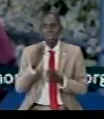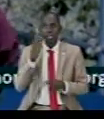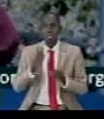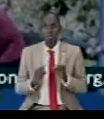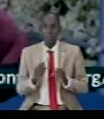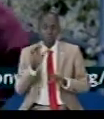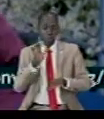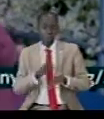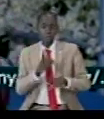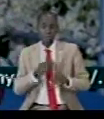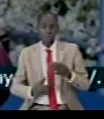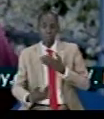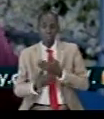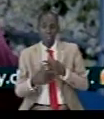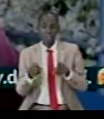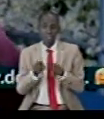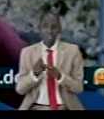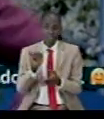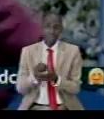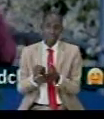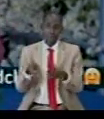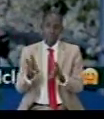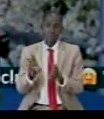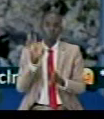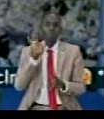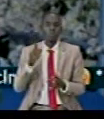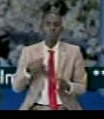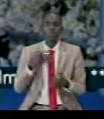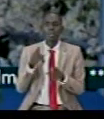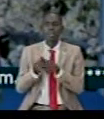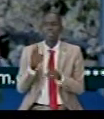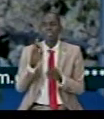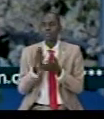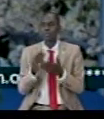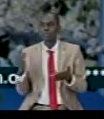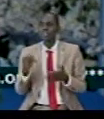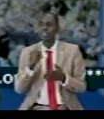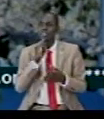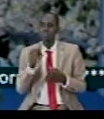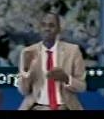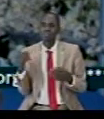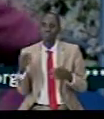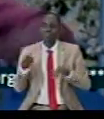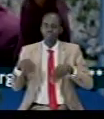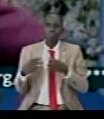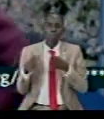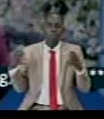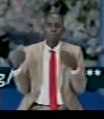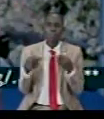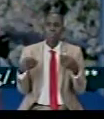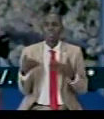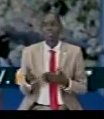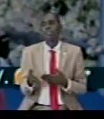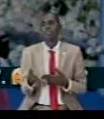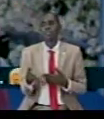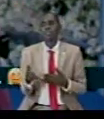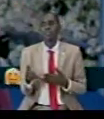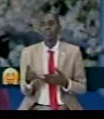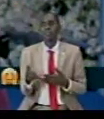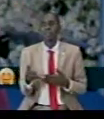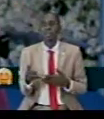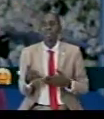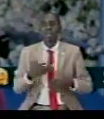the pain as if something is biting me at the back. I have to go and bait and overbait, but yet it's not